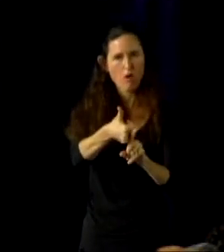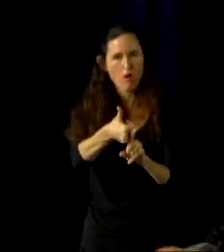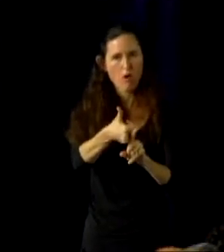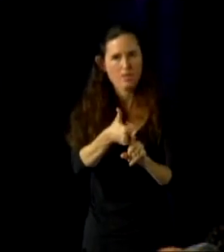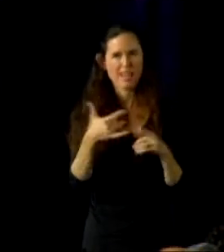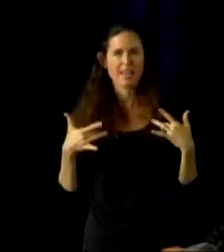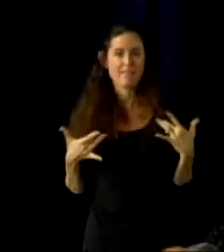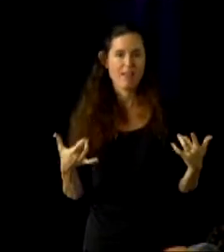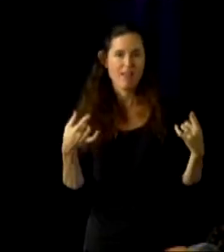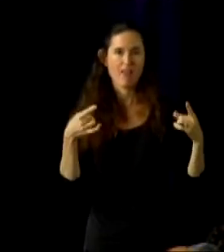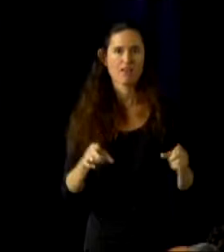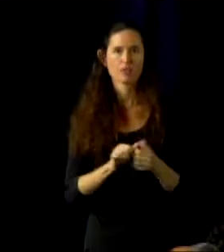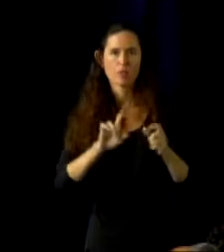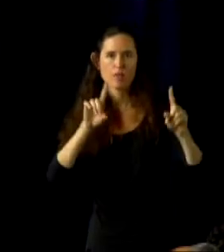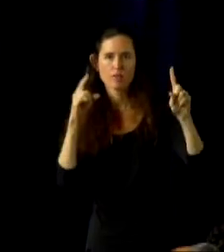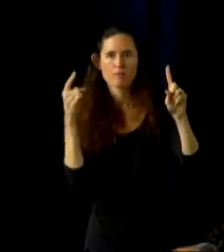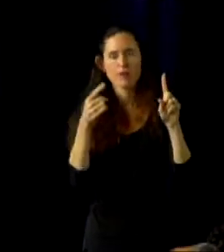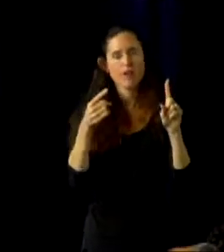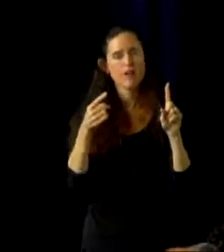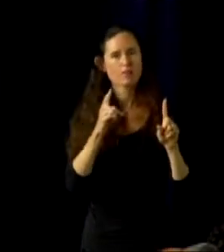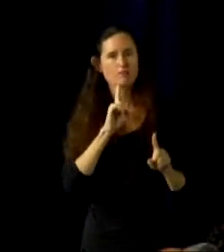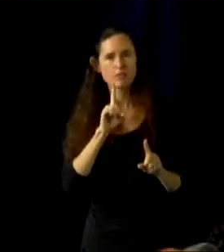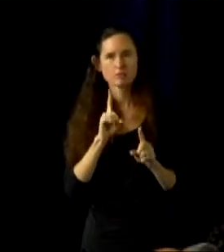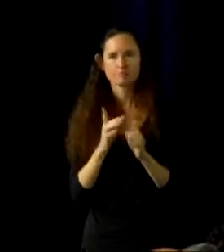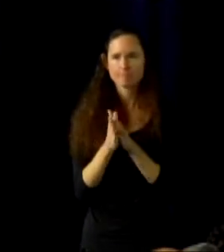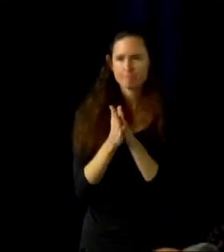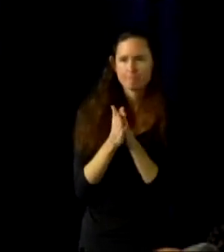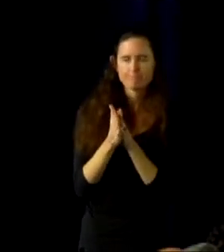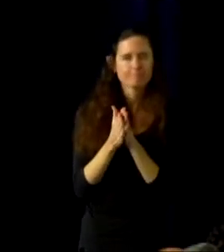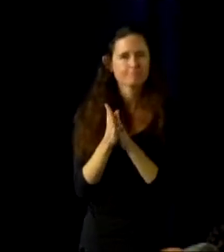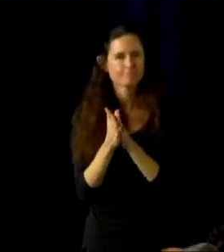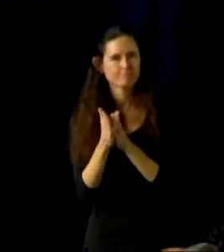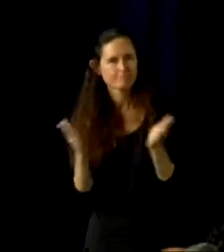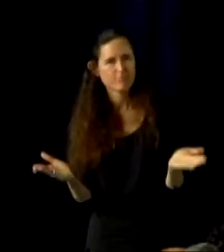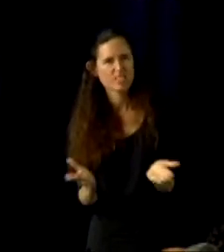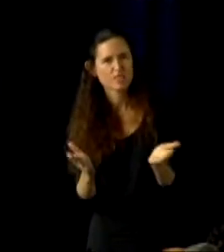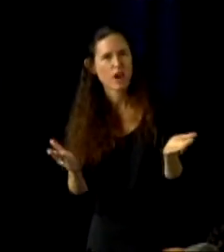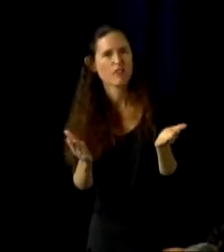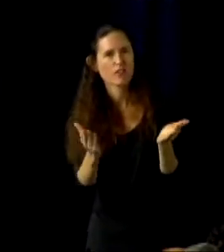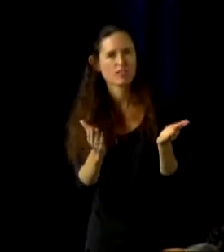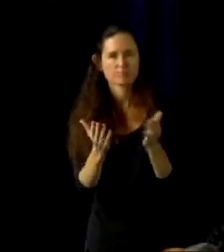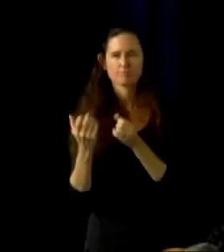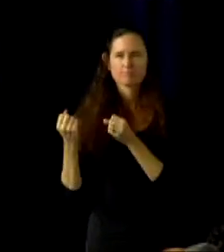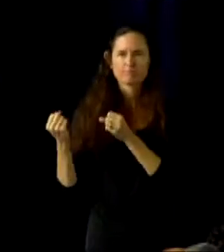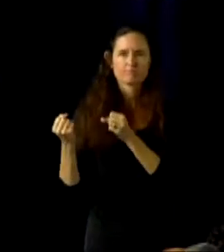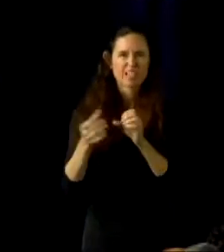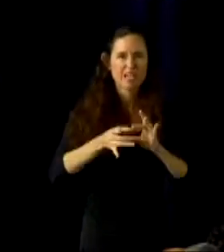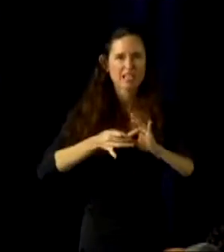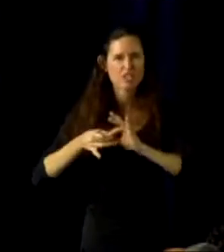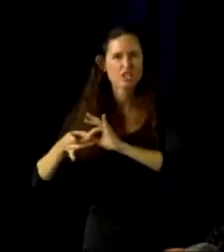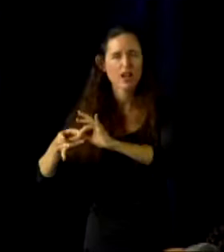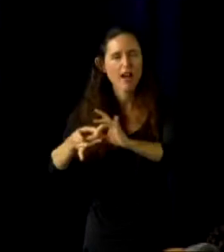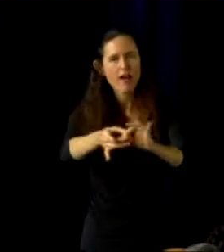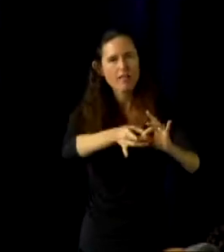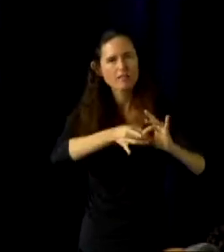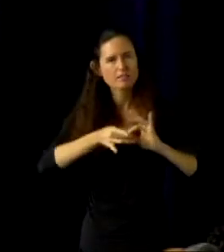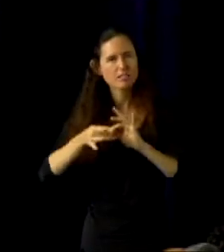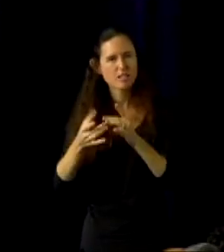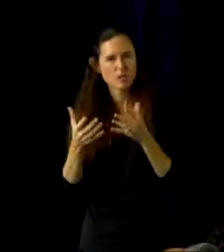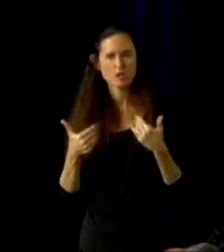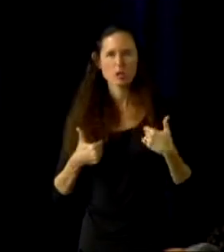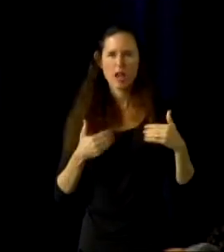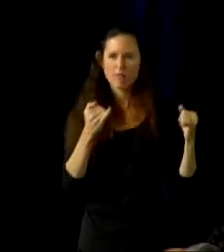of inspiring greater collegiality. So to some degree, we want to bring the community feel even back to the individual campuses, and these